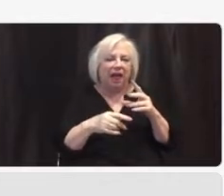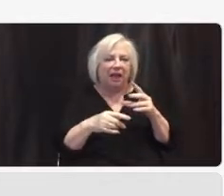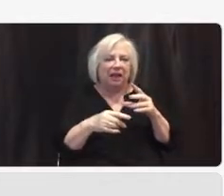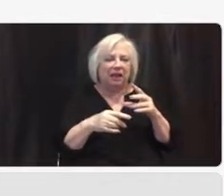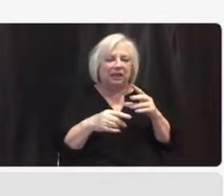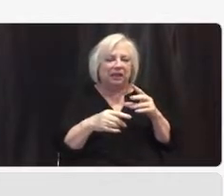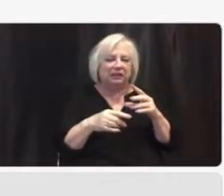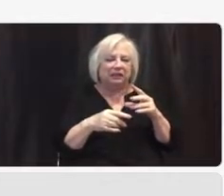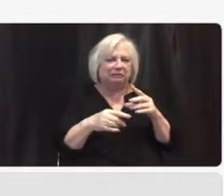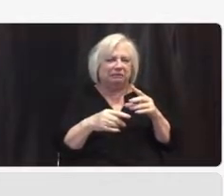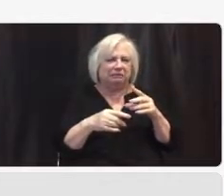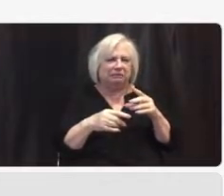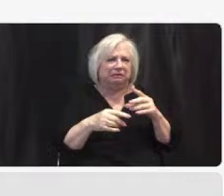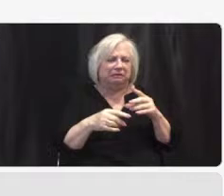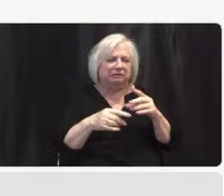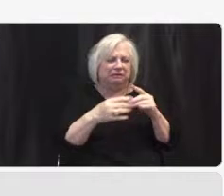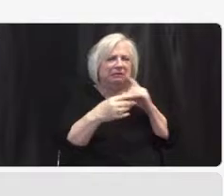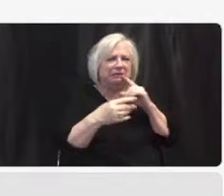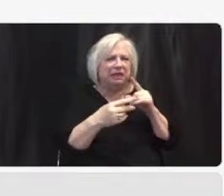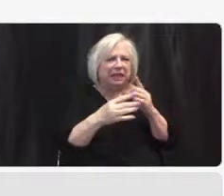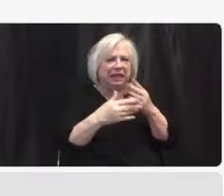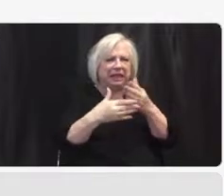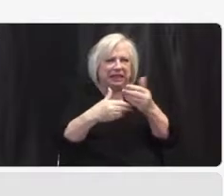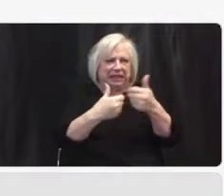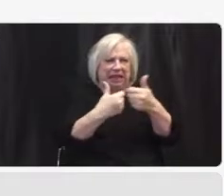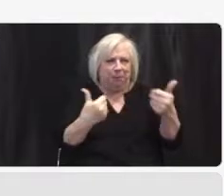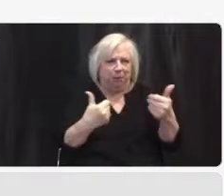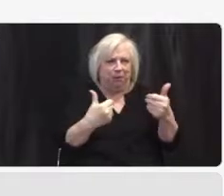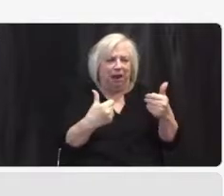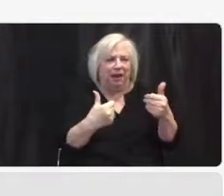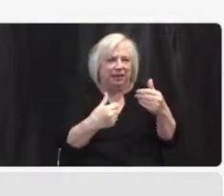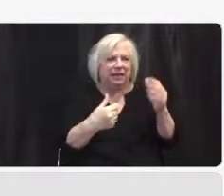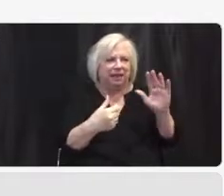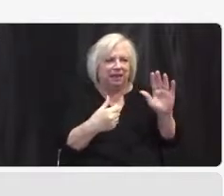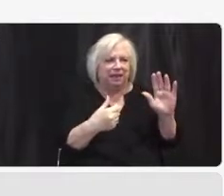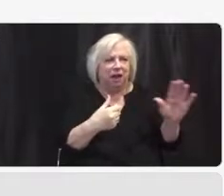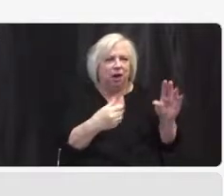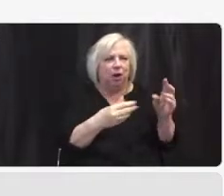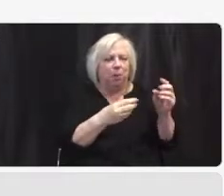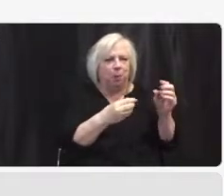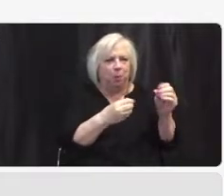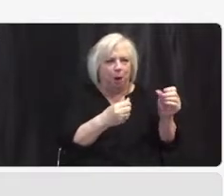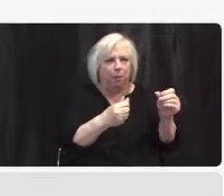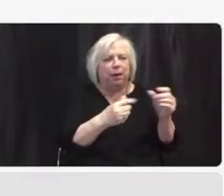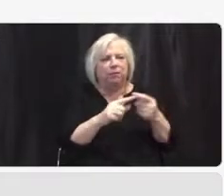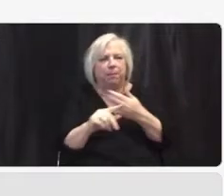on the backyard end that has a chain link fence.